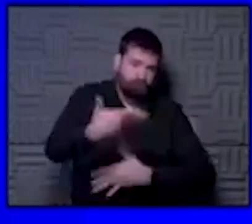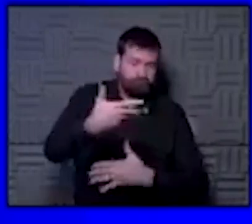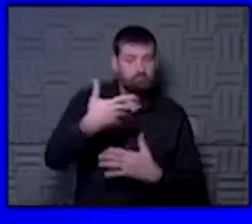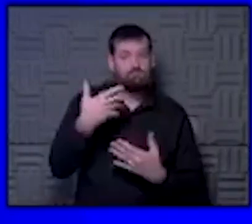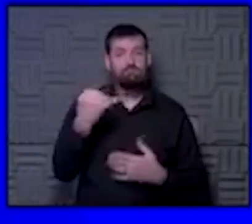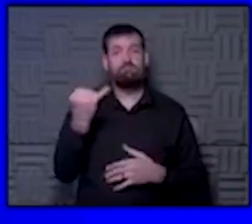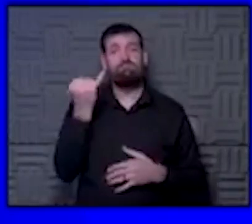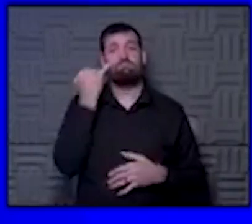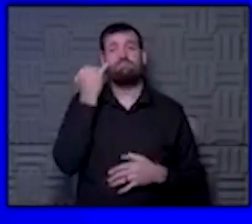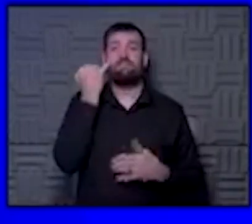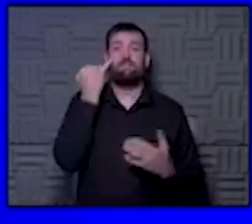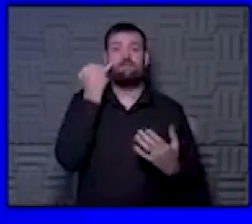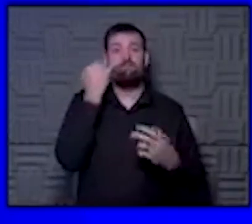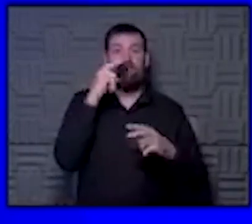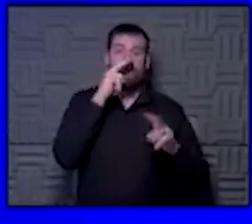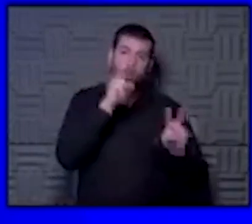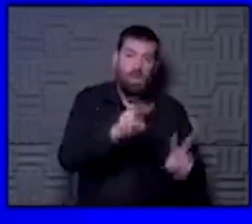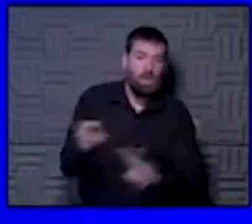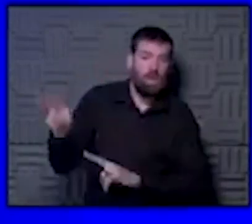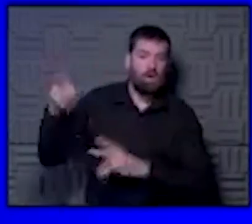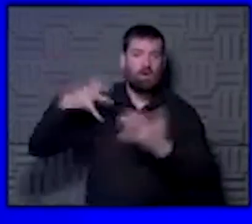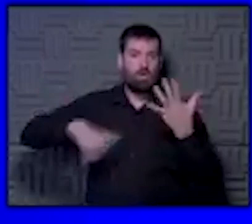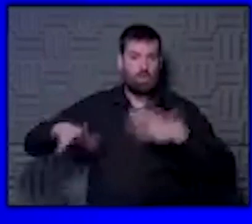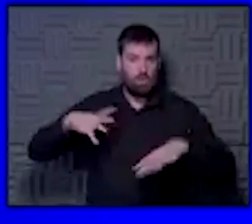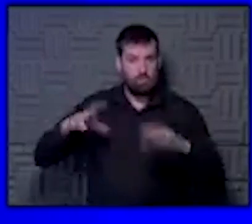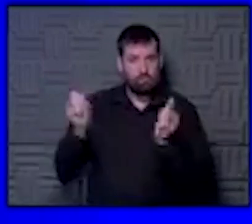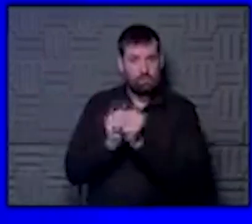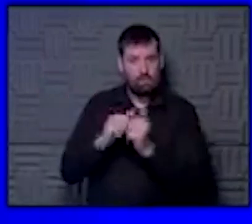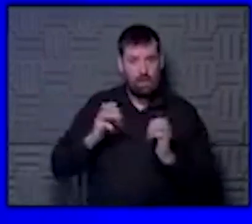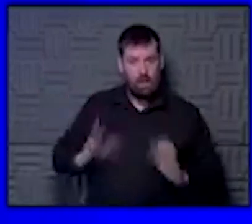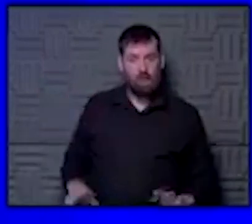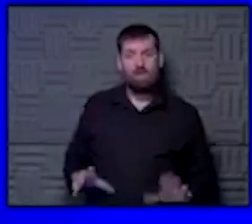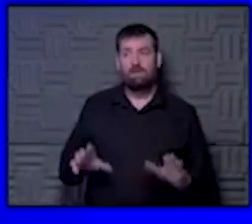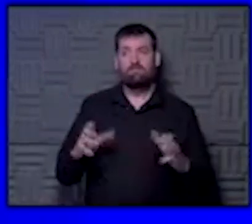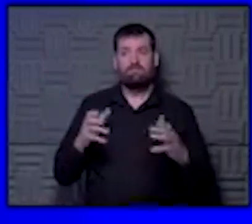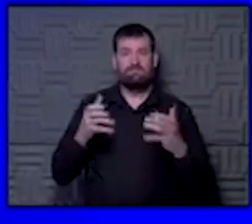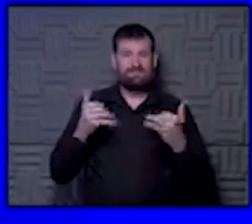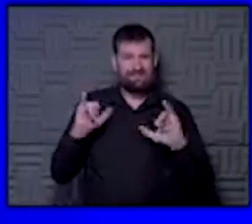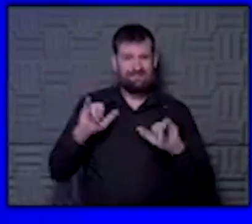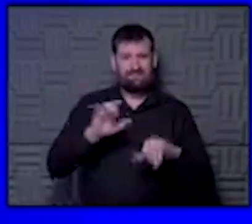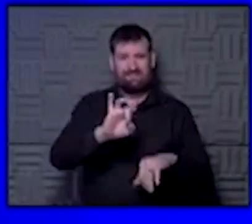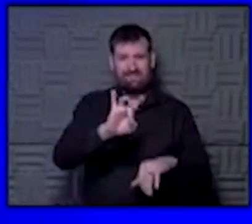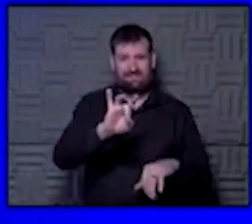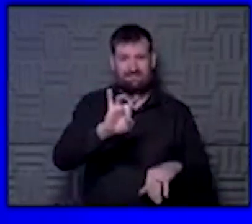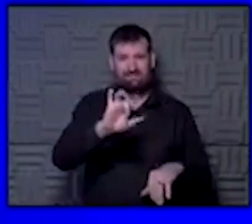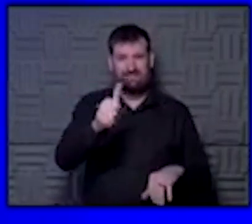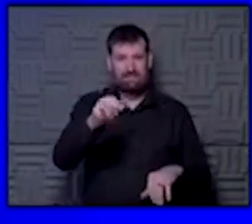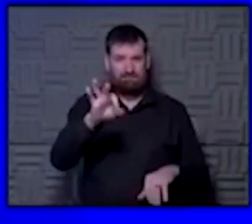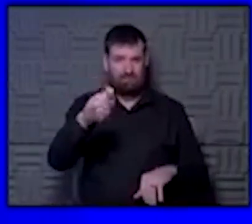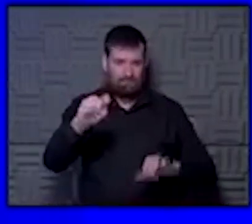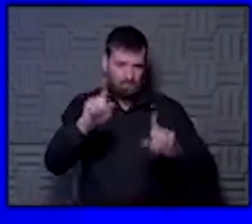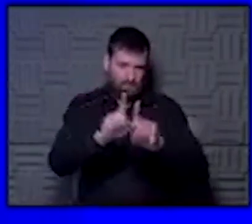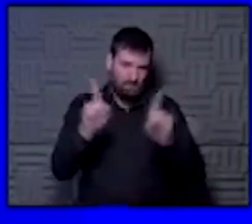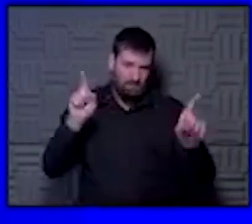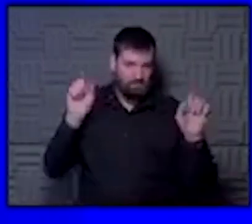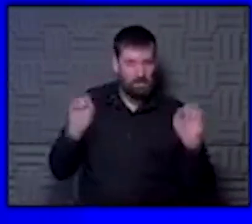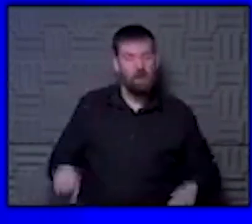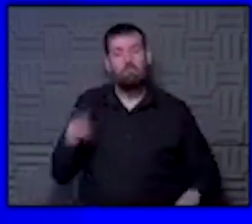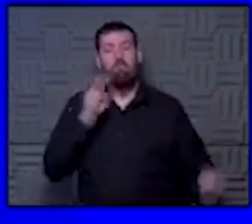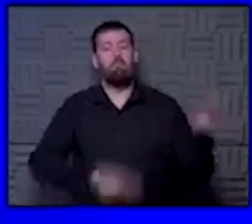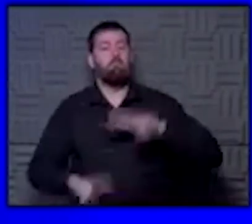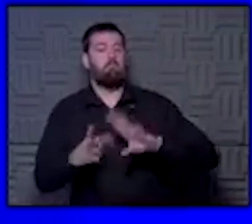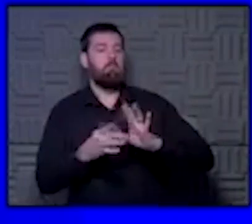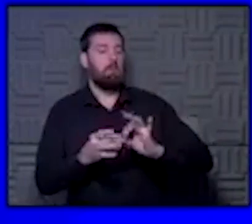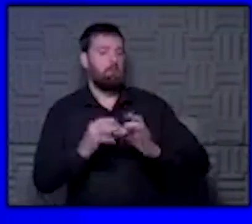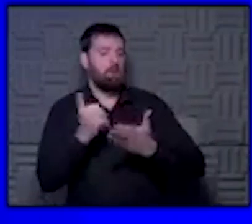if you're looking at close with a client, you can still be 8-10 feet away and still be able to comment and help that